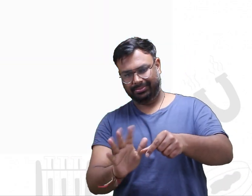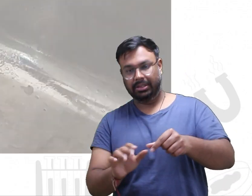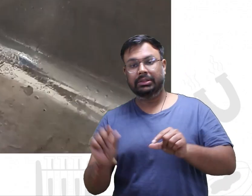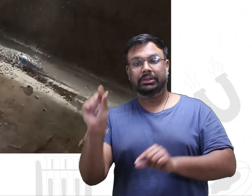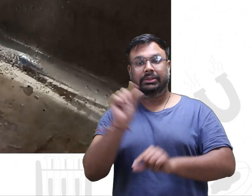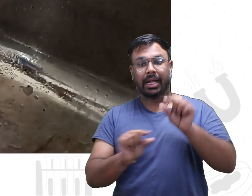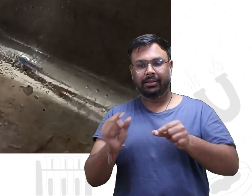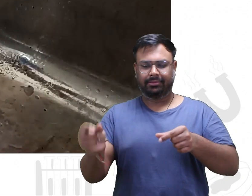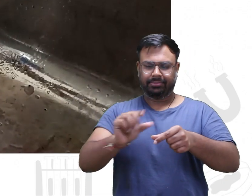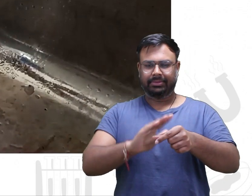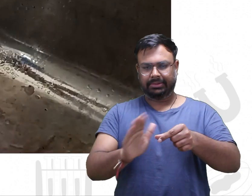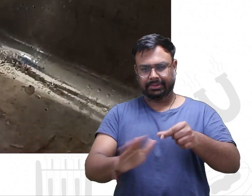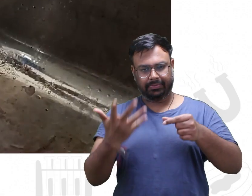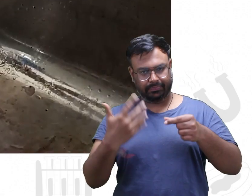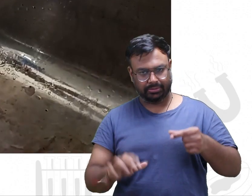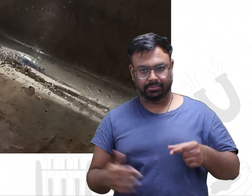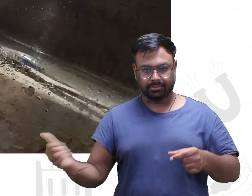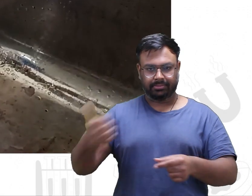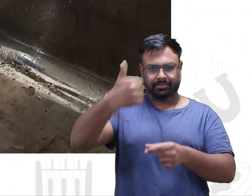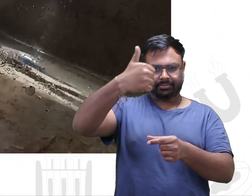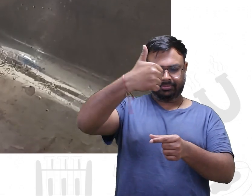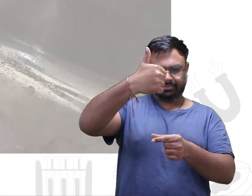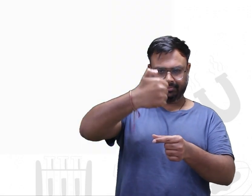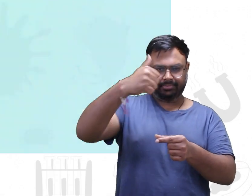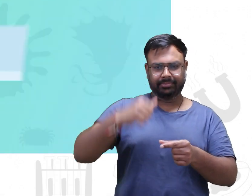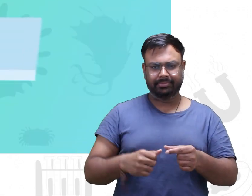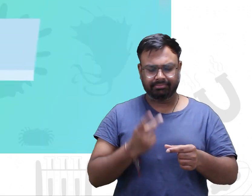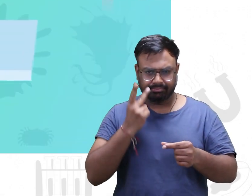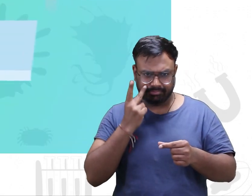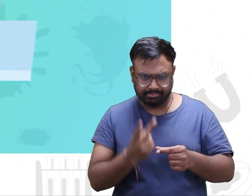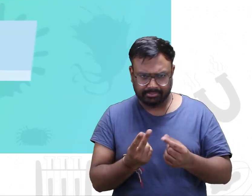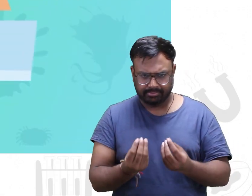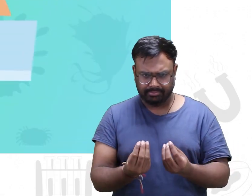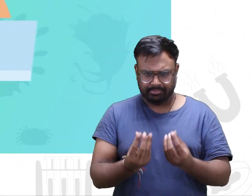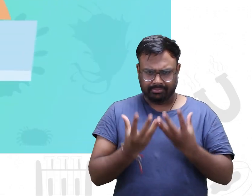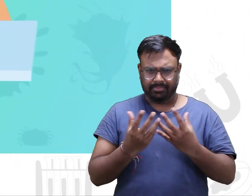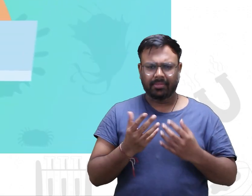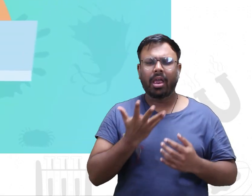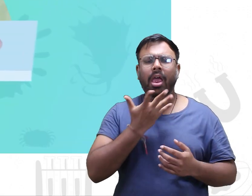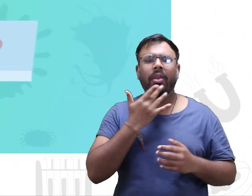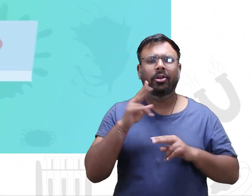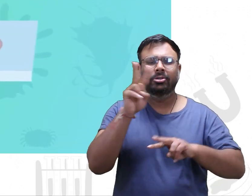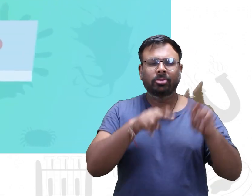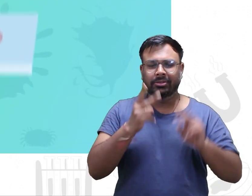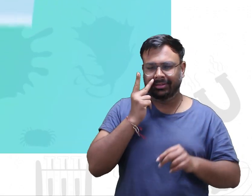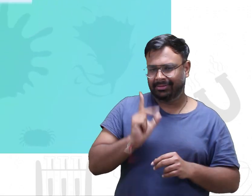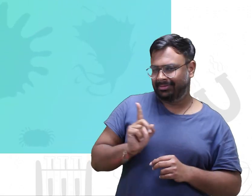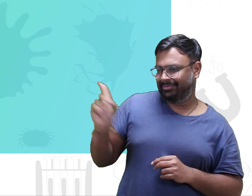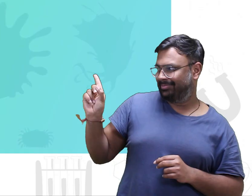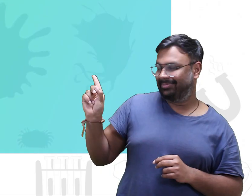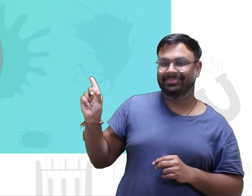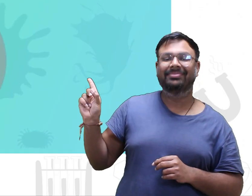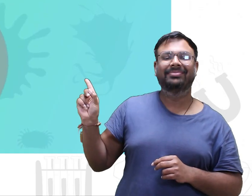iodine. Then we will decolorize this by washing the smear with ethanol. Finally, we'll add in safranin for counter